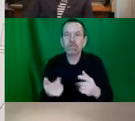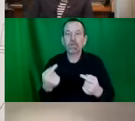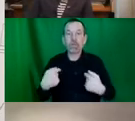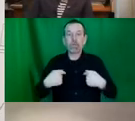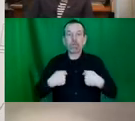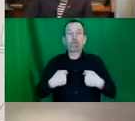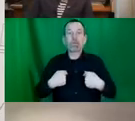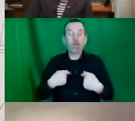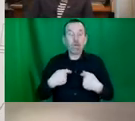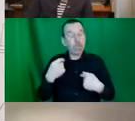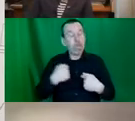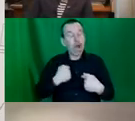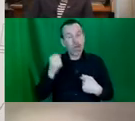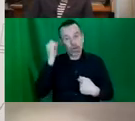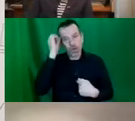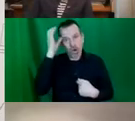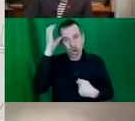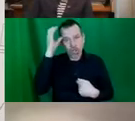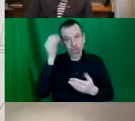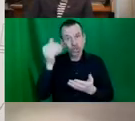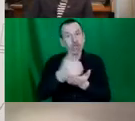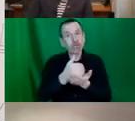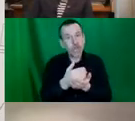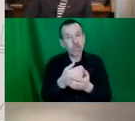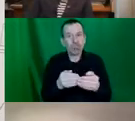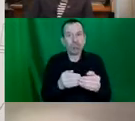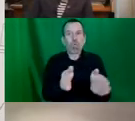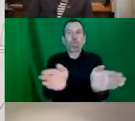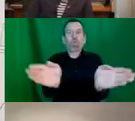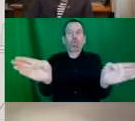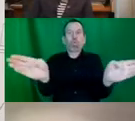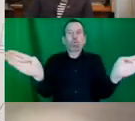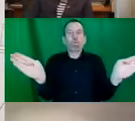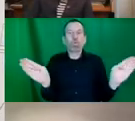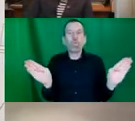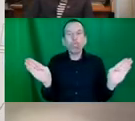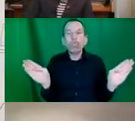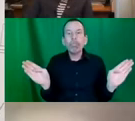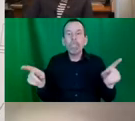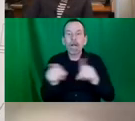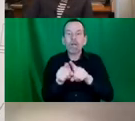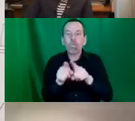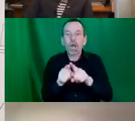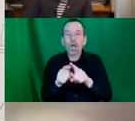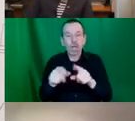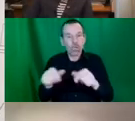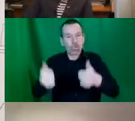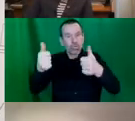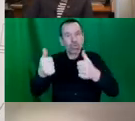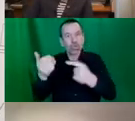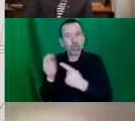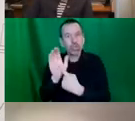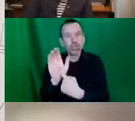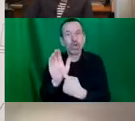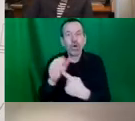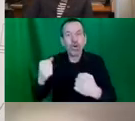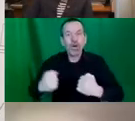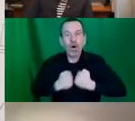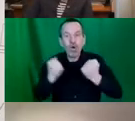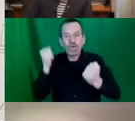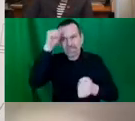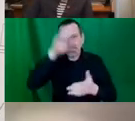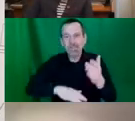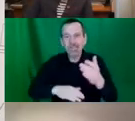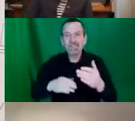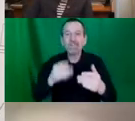role broaden. I was also given opportunities to share my own skills and growing experience through open days outside the studio.